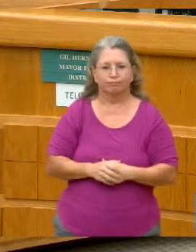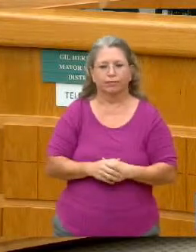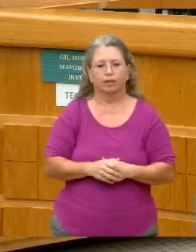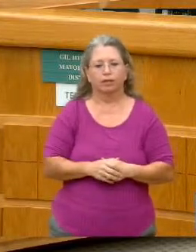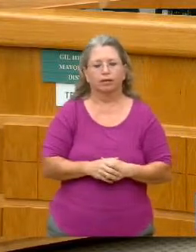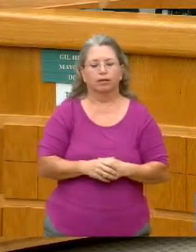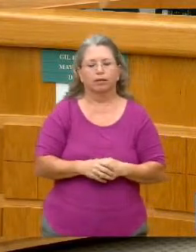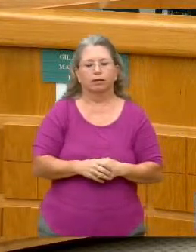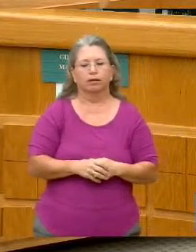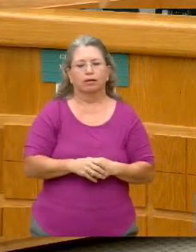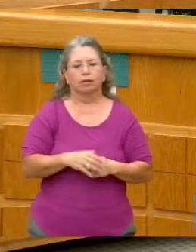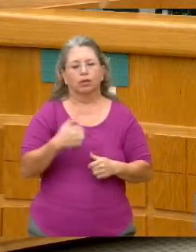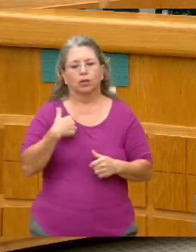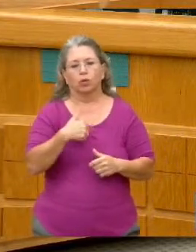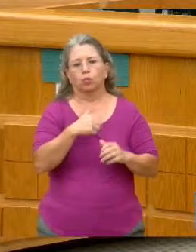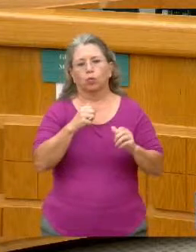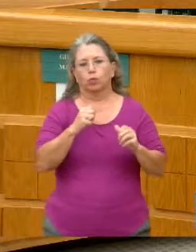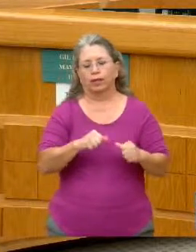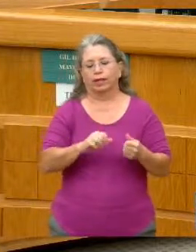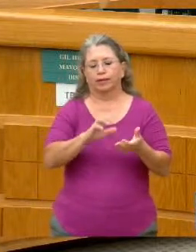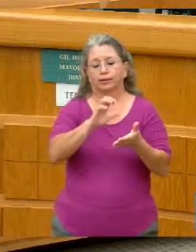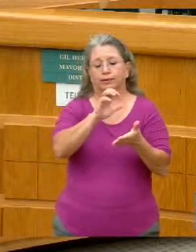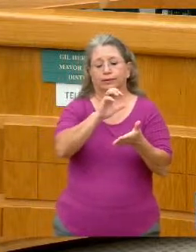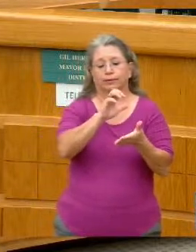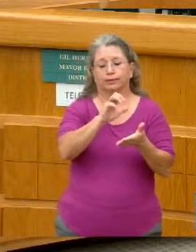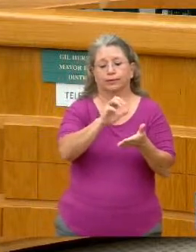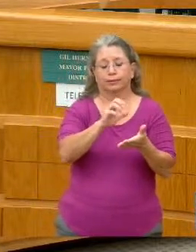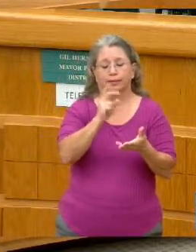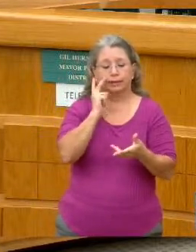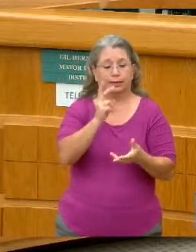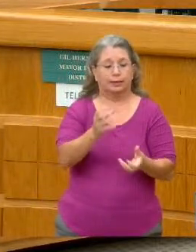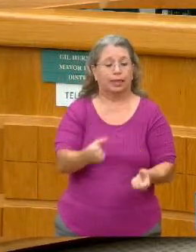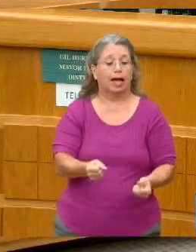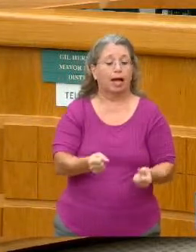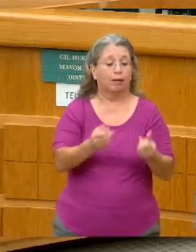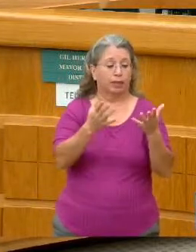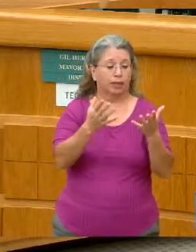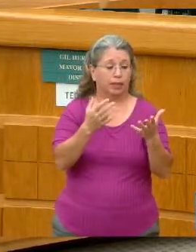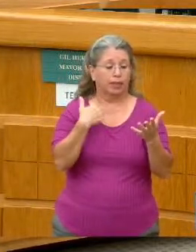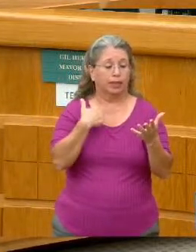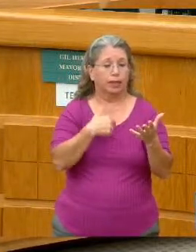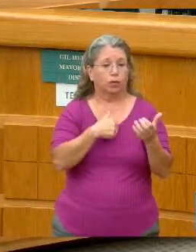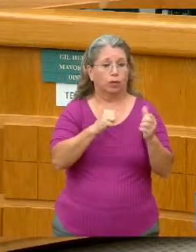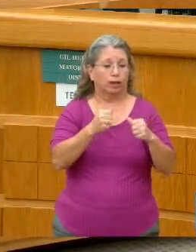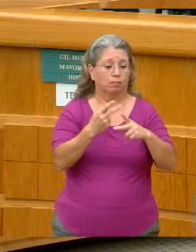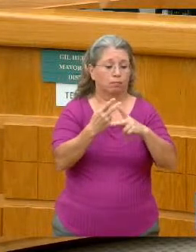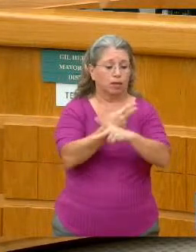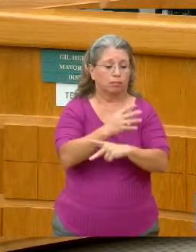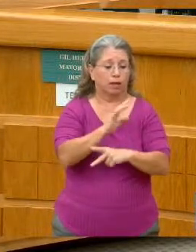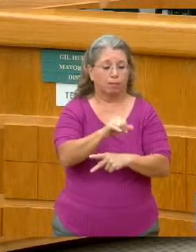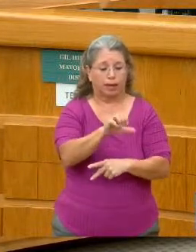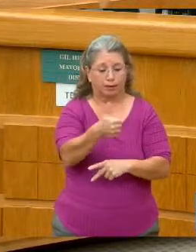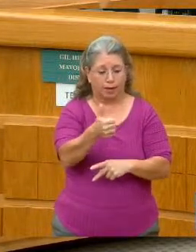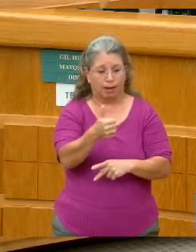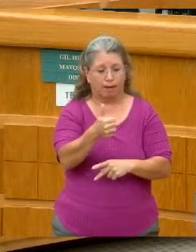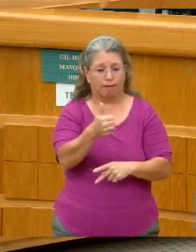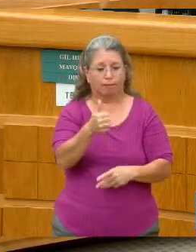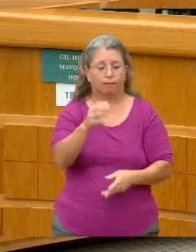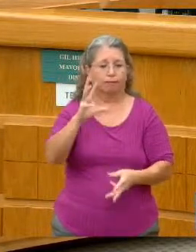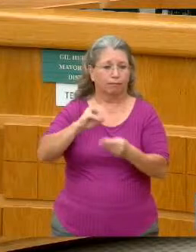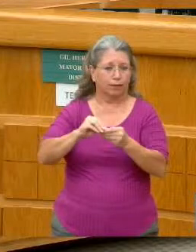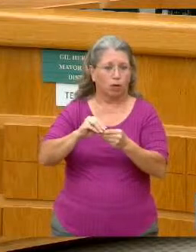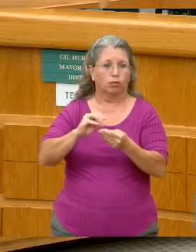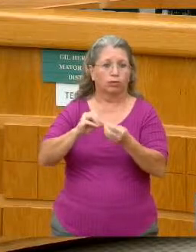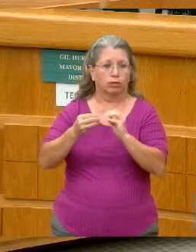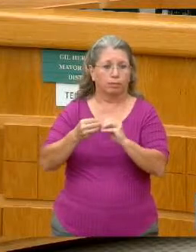the cell phone service by 10 to come up with the total number of visits. And it comes from all over Texas.